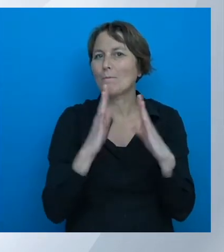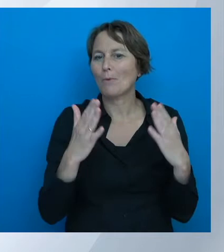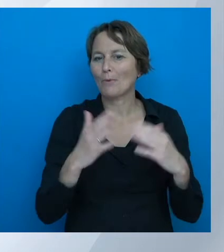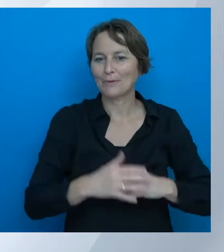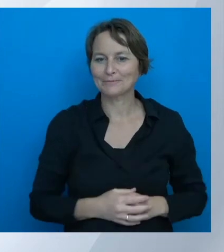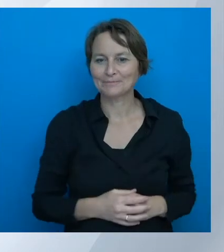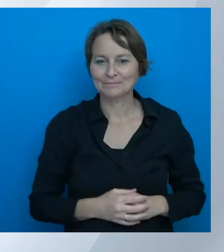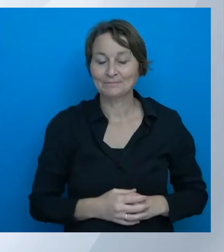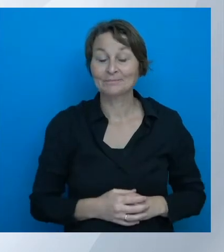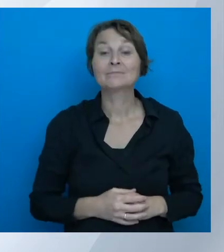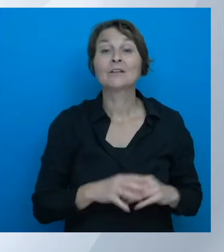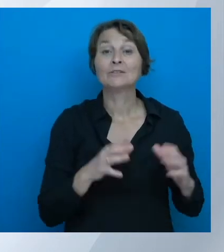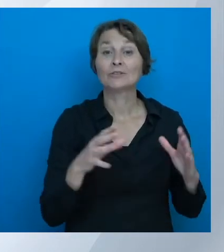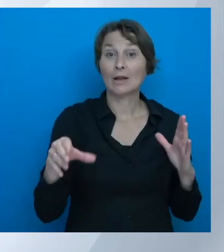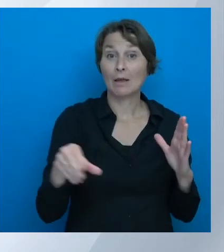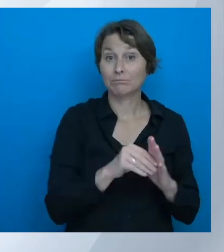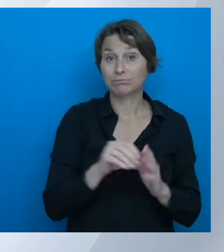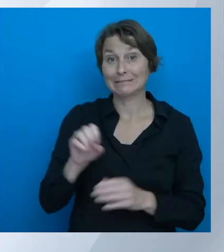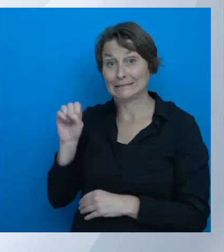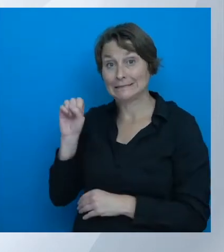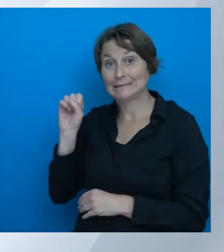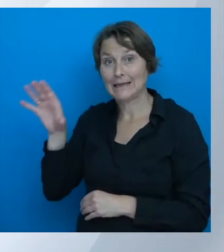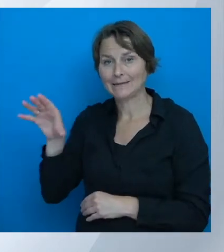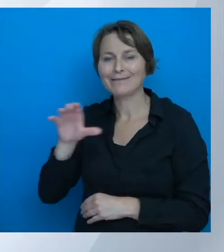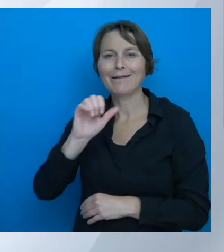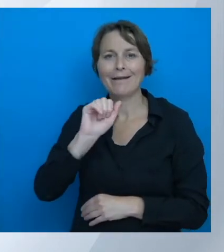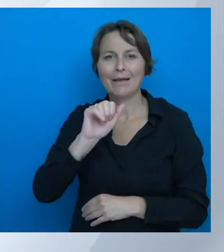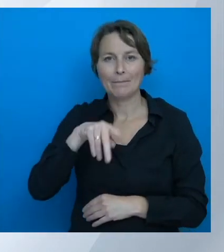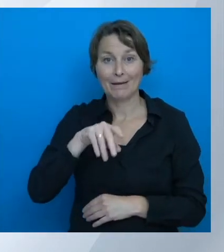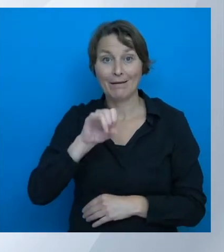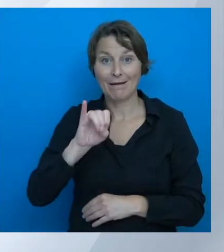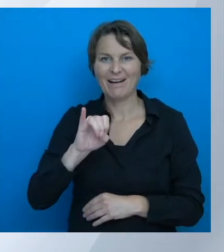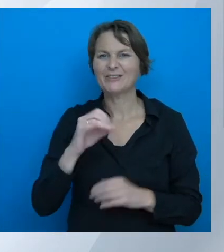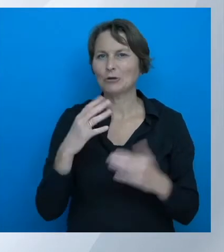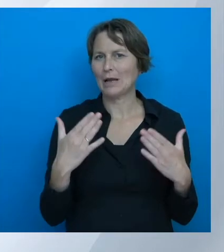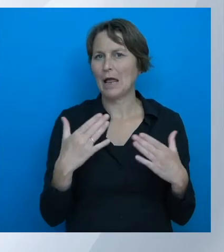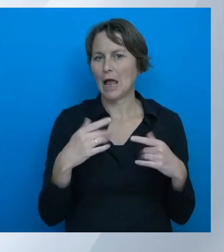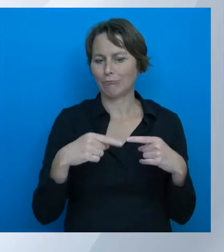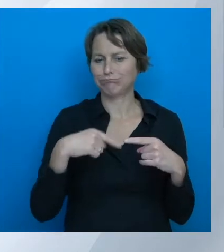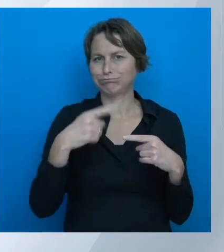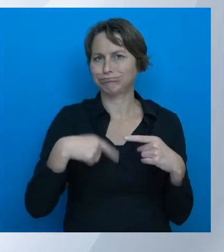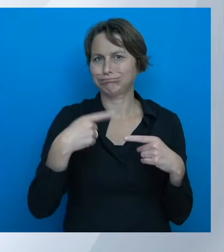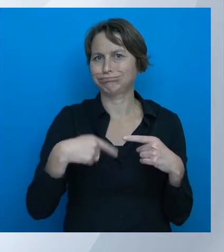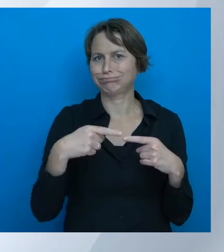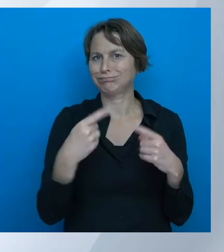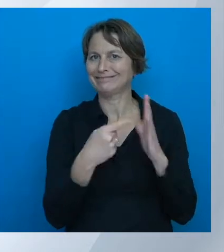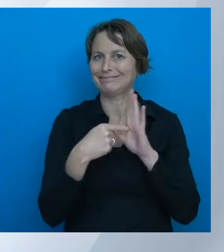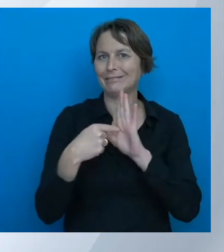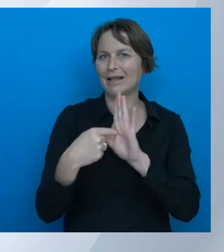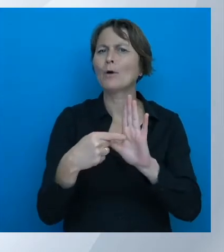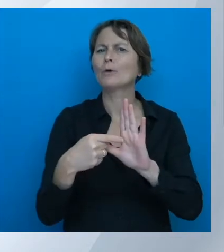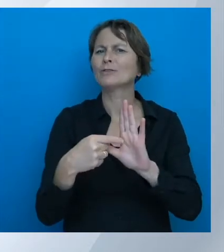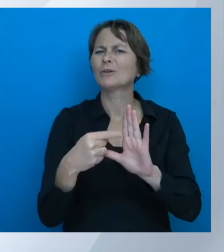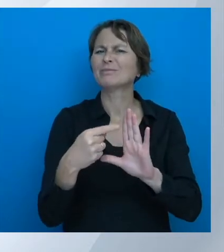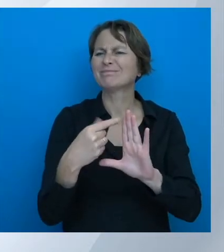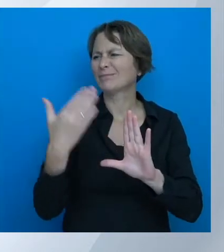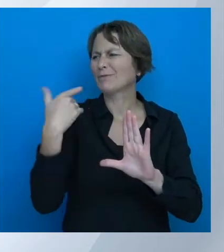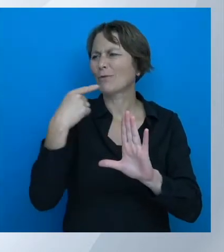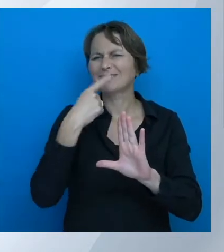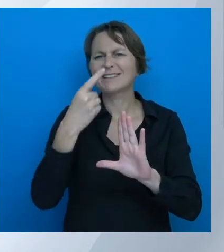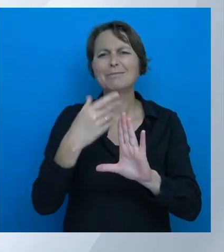API. We're going to go into my running demo. This is my pre-made environment that I was talking about. And at the bottom